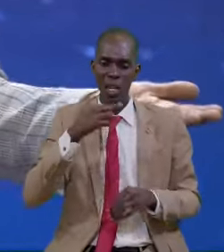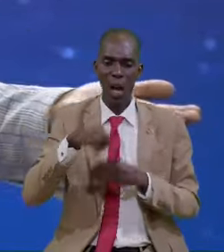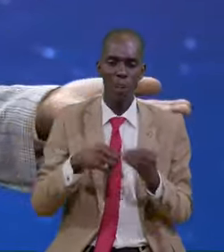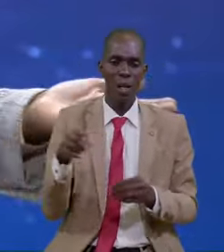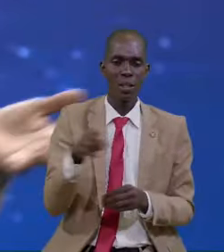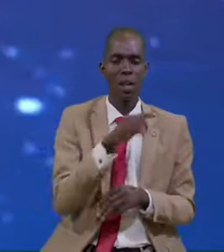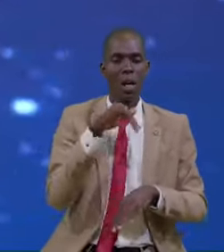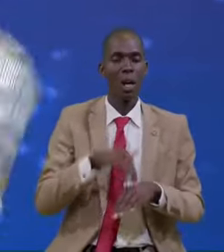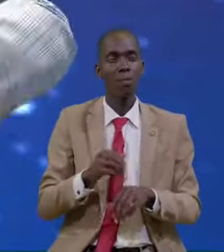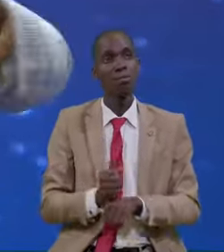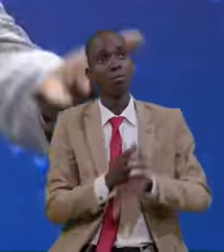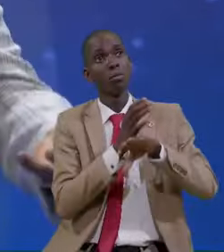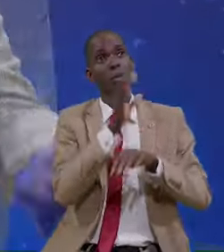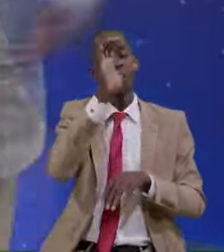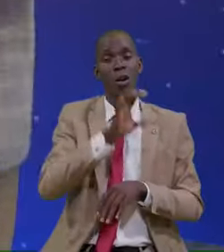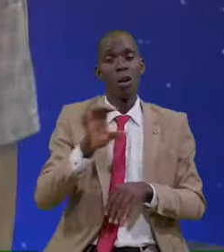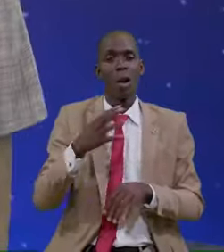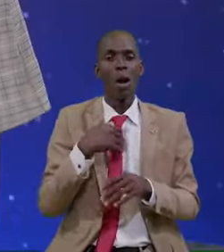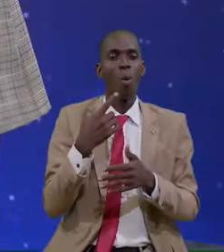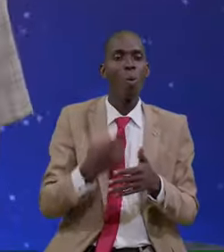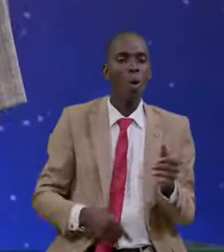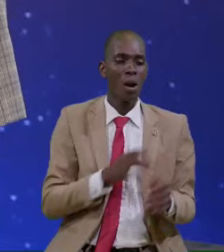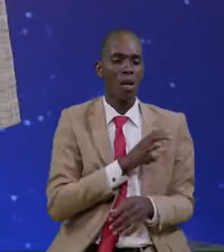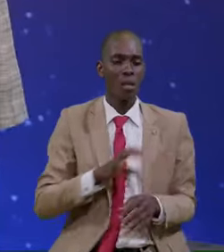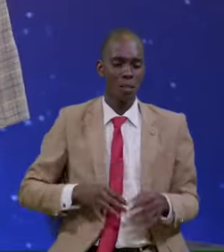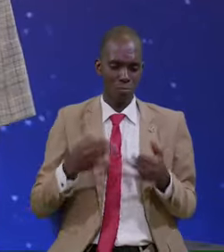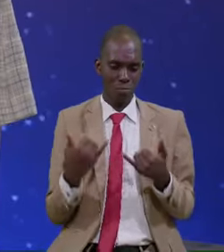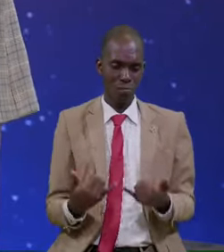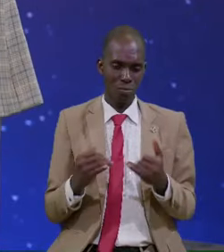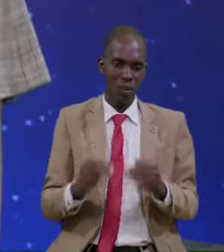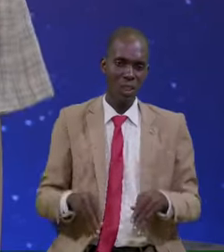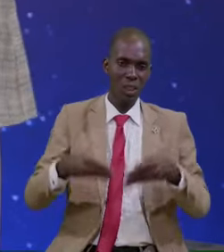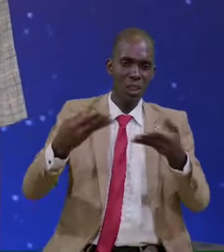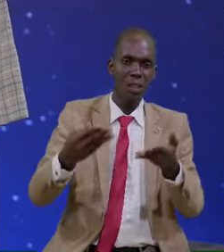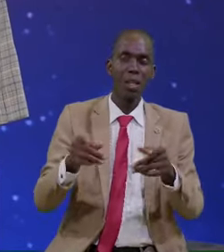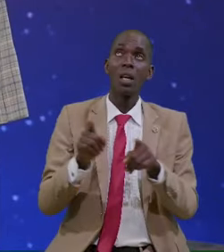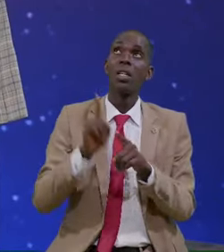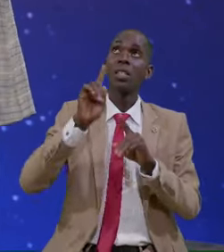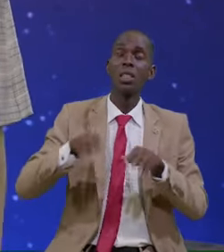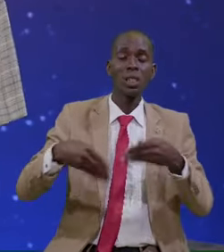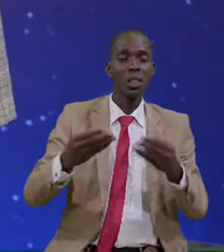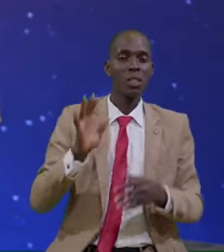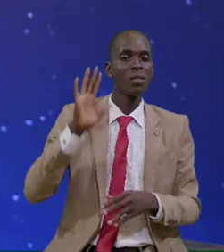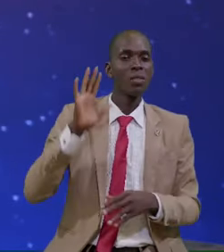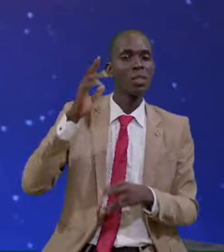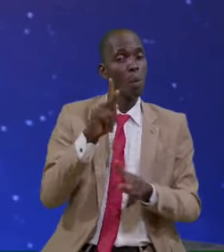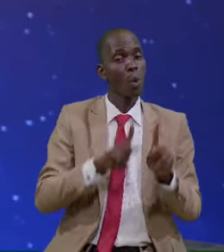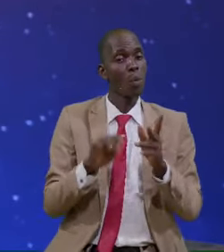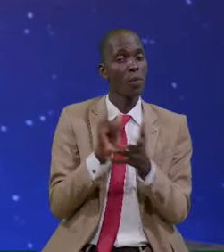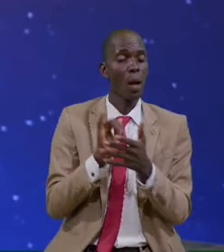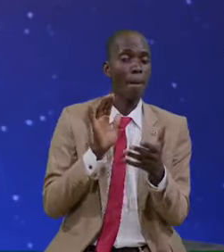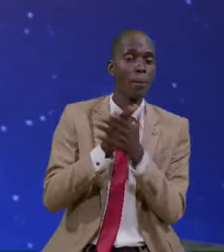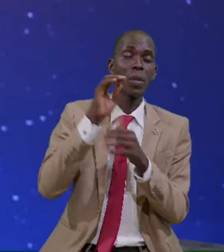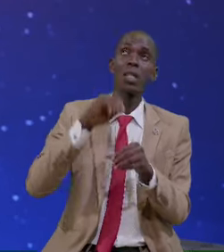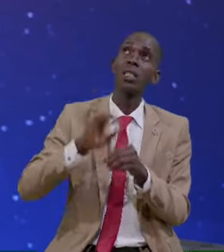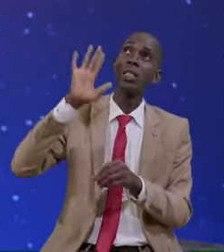what Christ already gave as he gave his name, the people who believe that and they say, yes